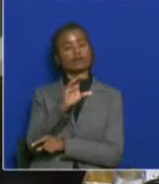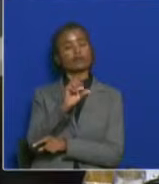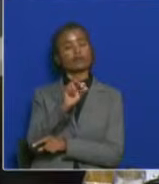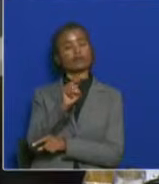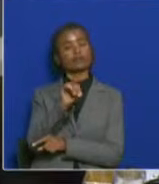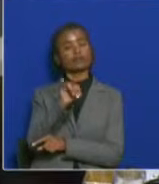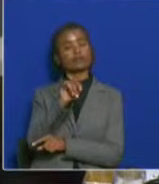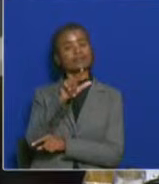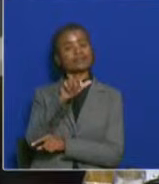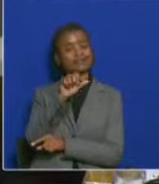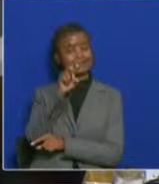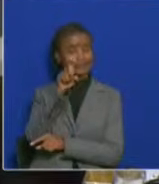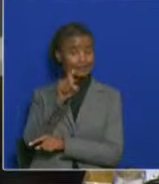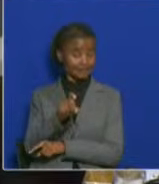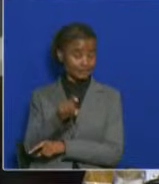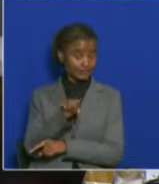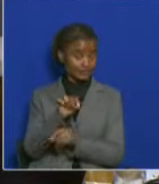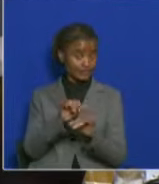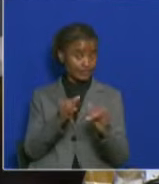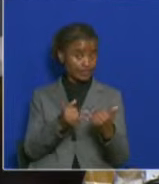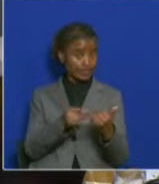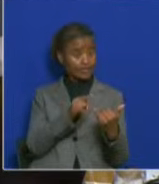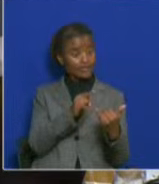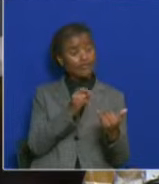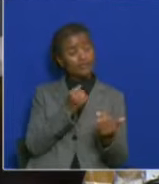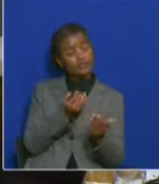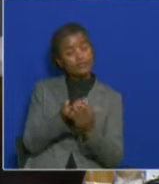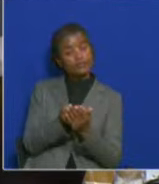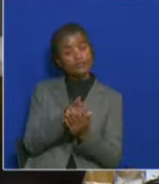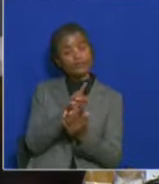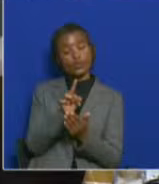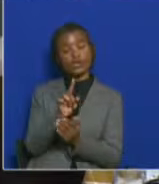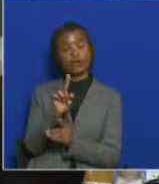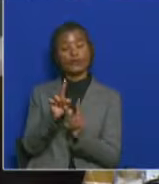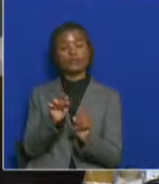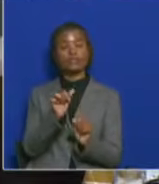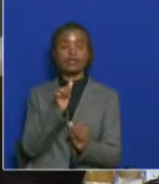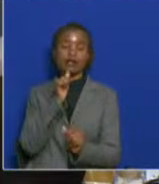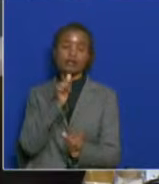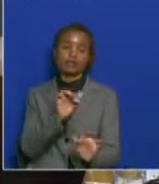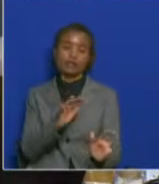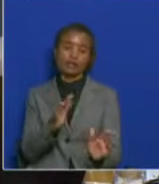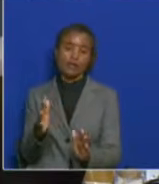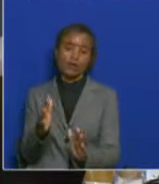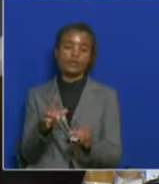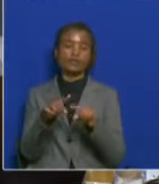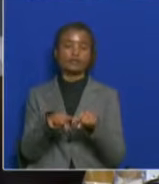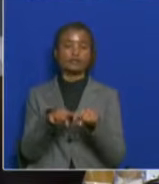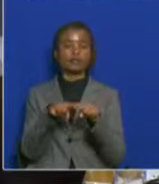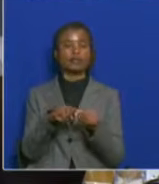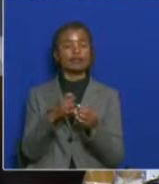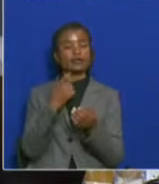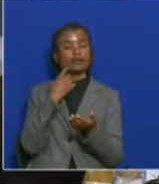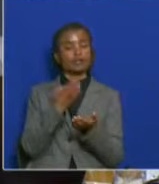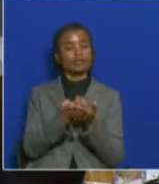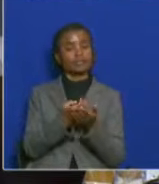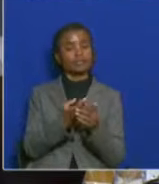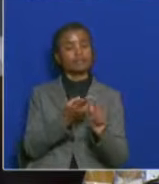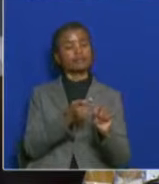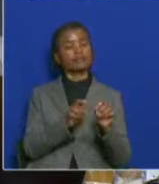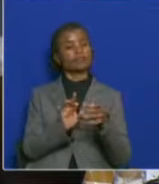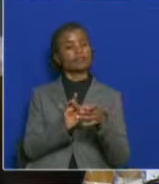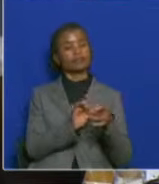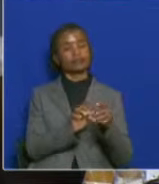submits that those questions should be answered on the basis of evidence relevant to the issues before the Commission and not by inference